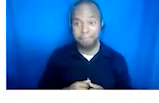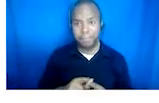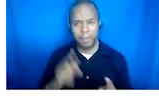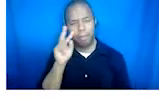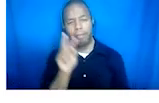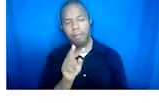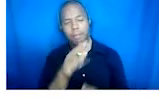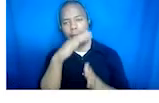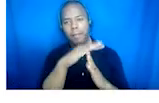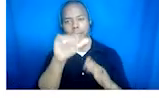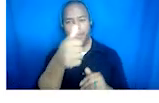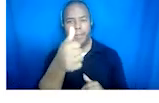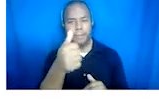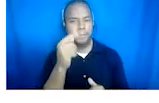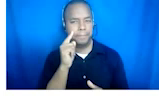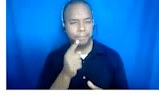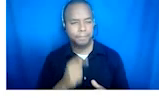top 10,